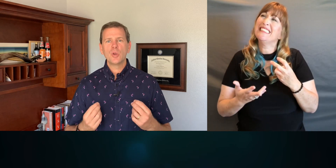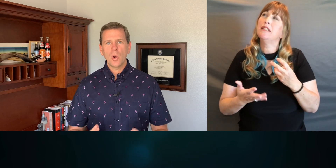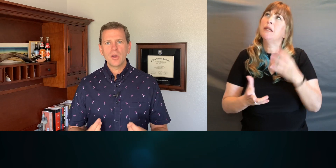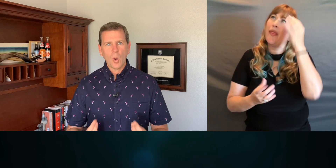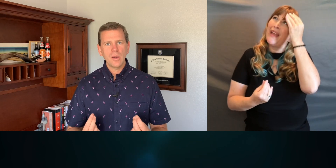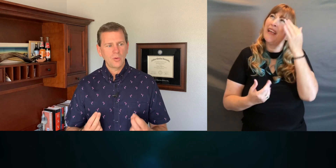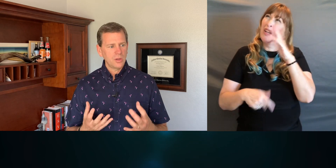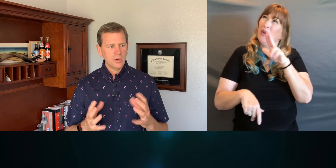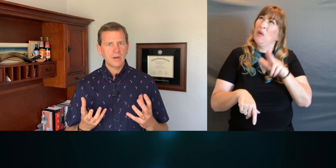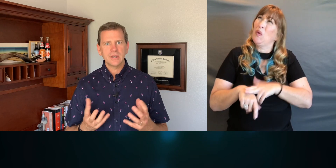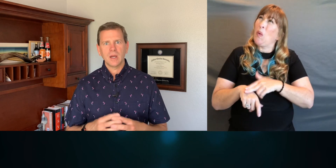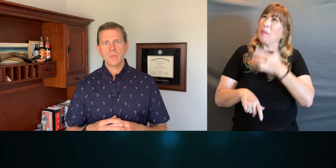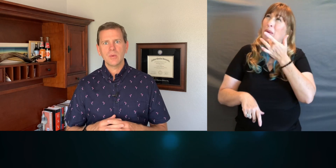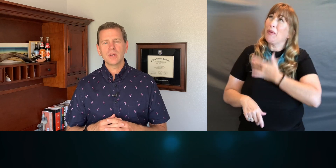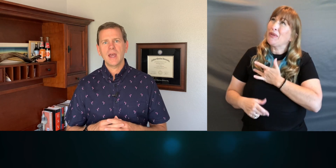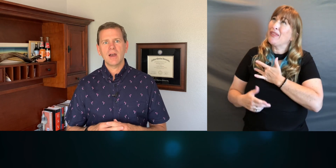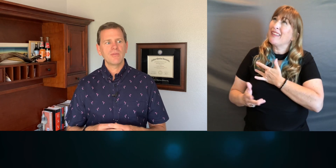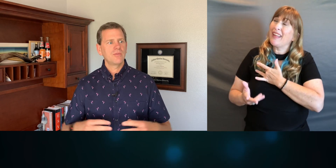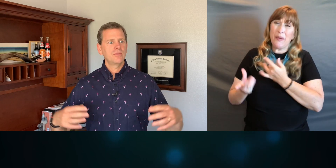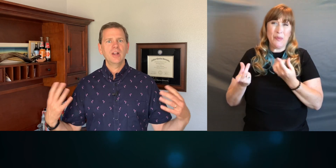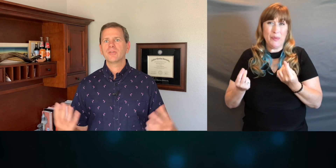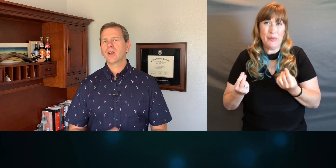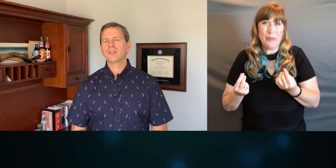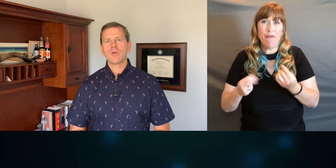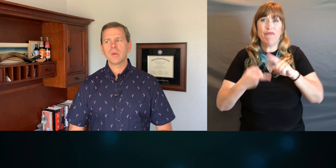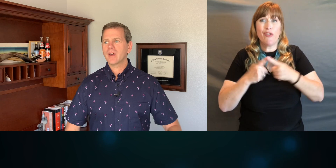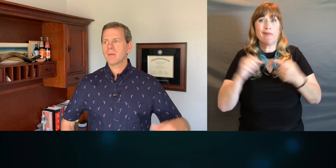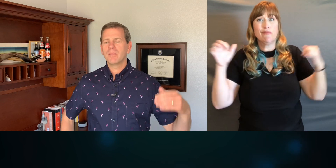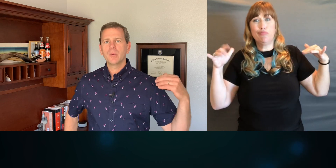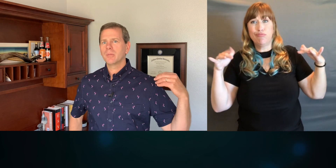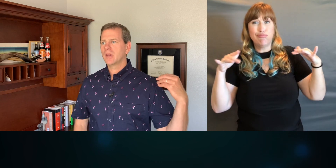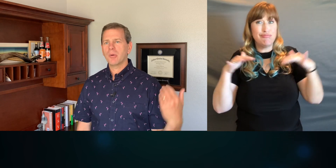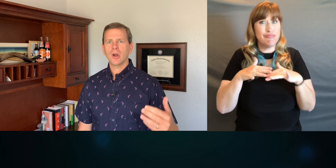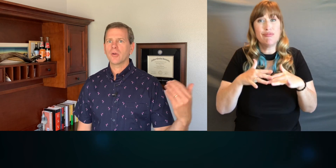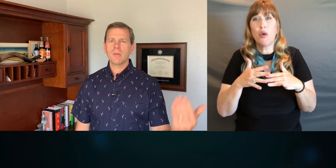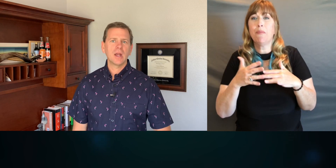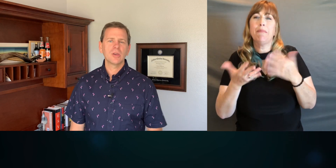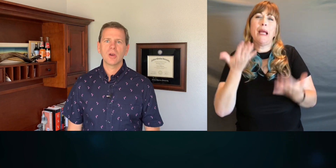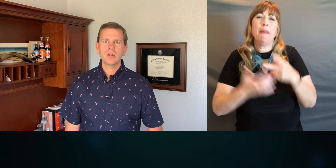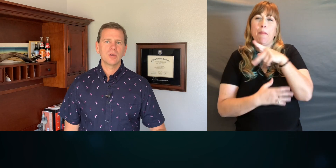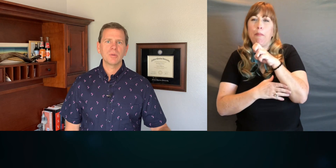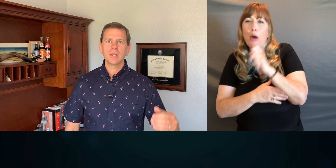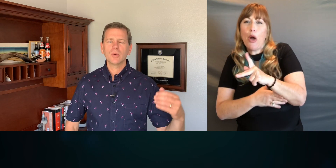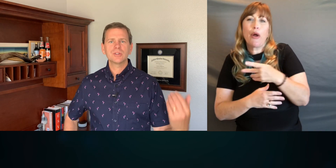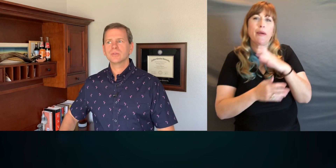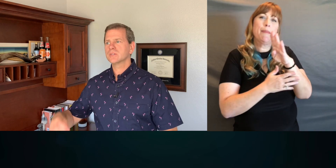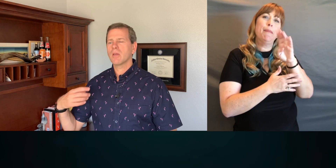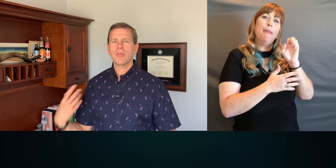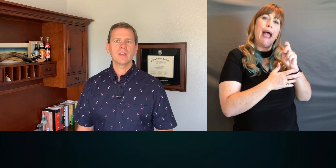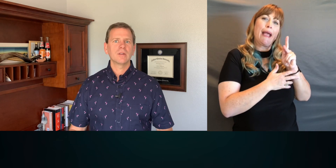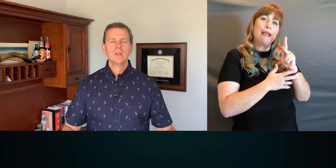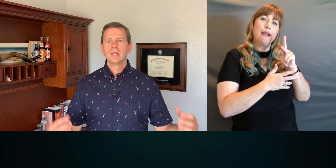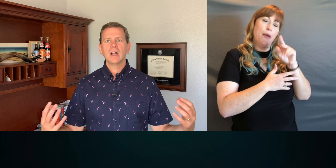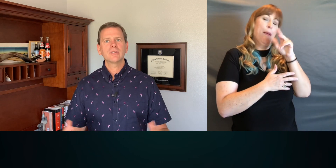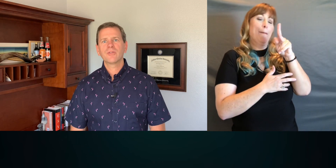was a ordinary time, we would have tons of friends over. We would have been in the park or in the backyard, you know, playing horseshoes and other